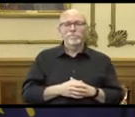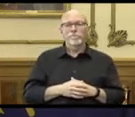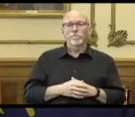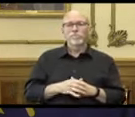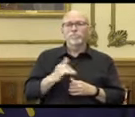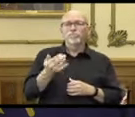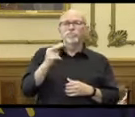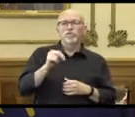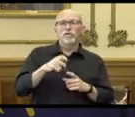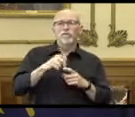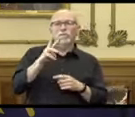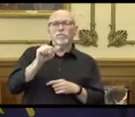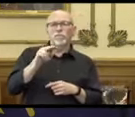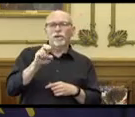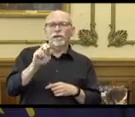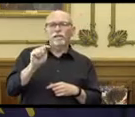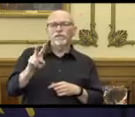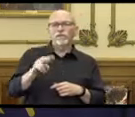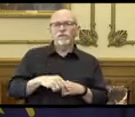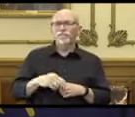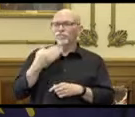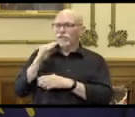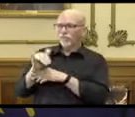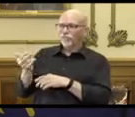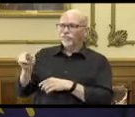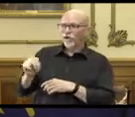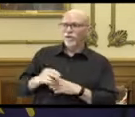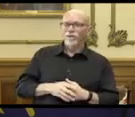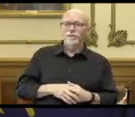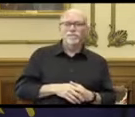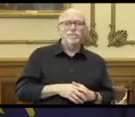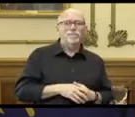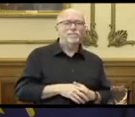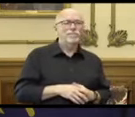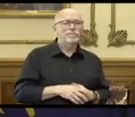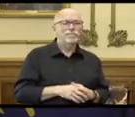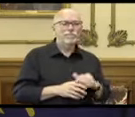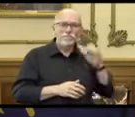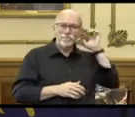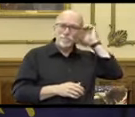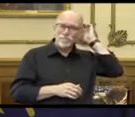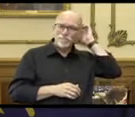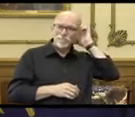John with Wave TV. Good afternoon, John.